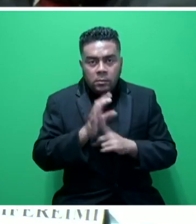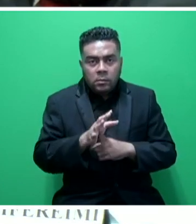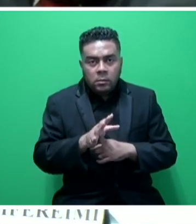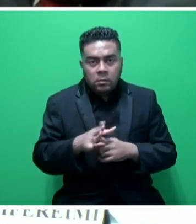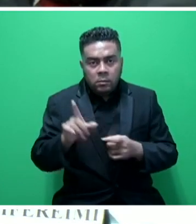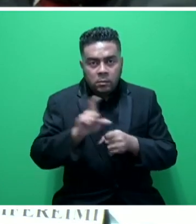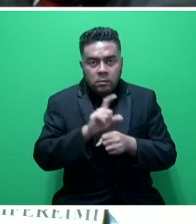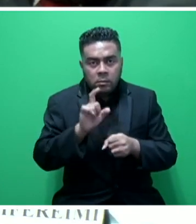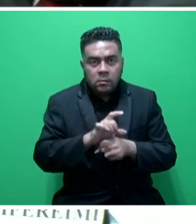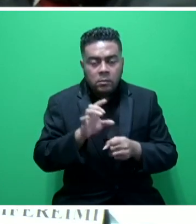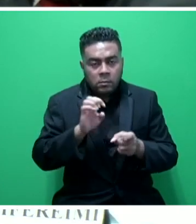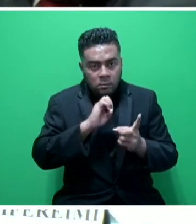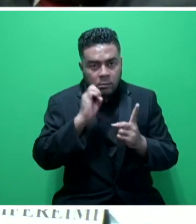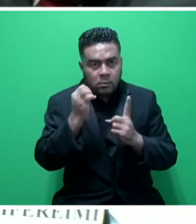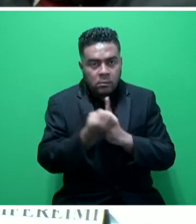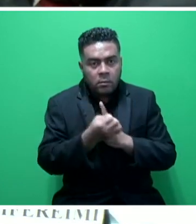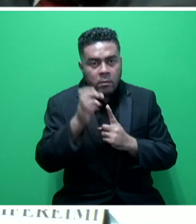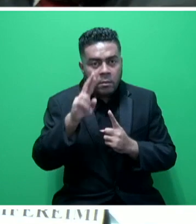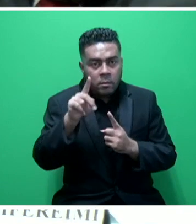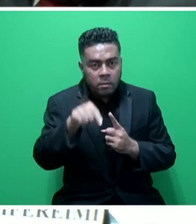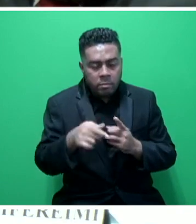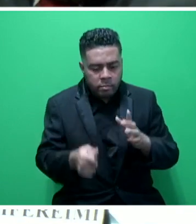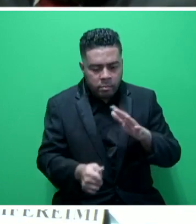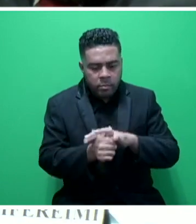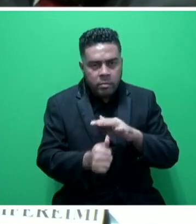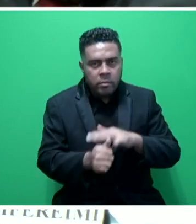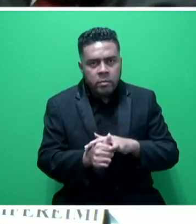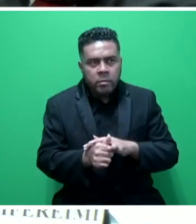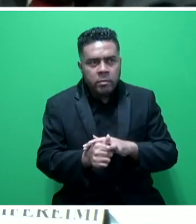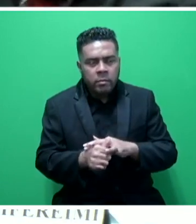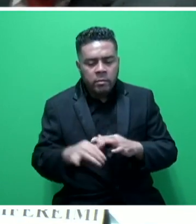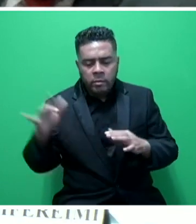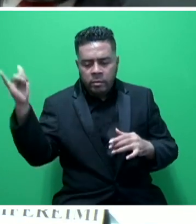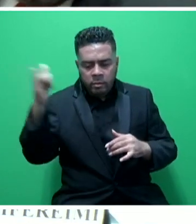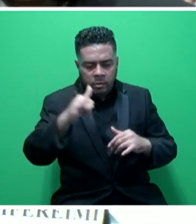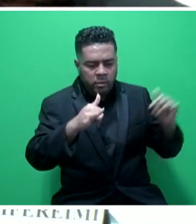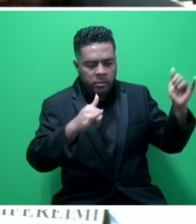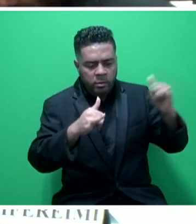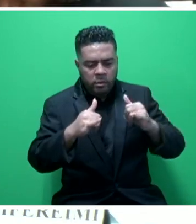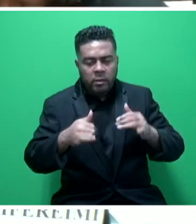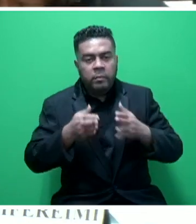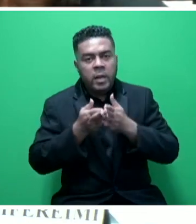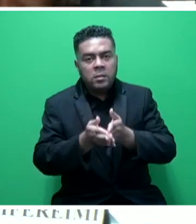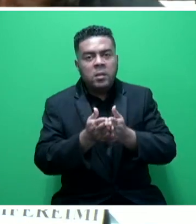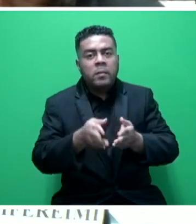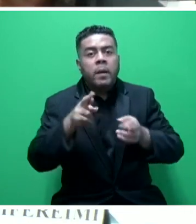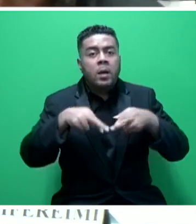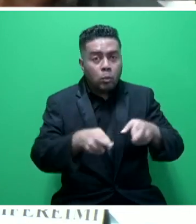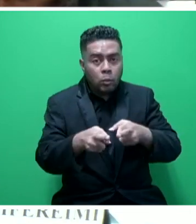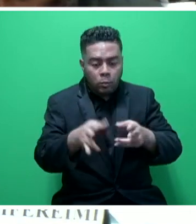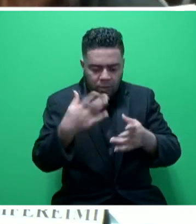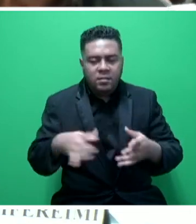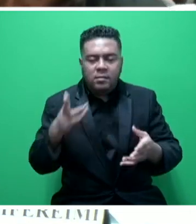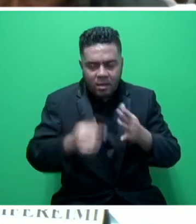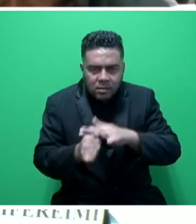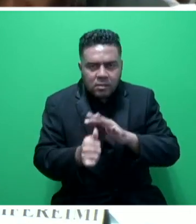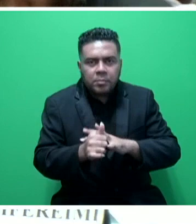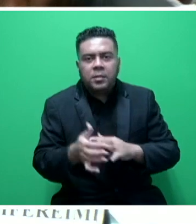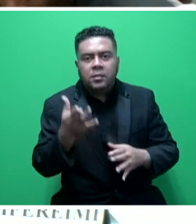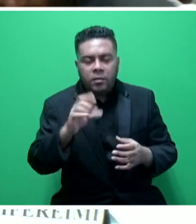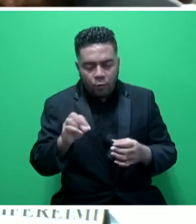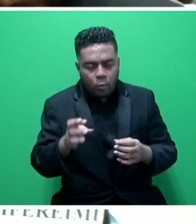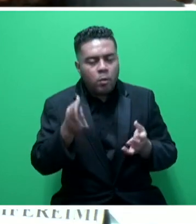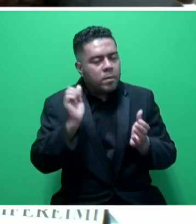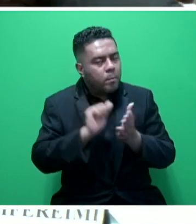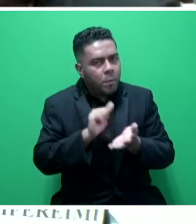environment, and for that we need accessibility by air, by sea, by road, And of course, we need the relevant